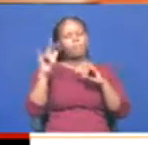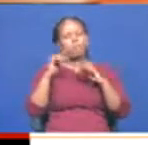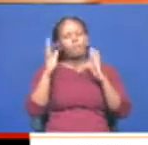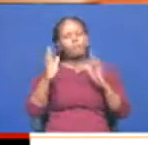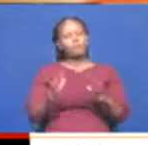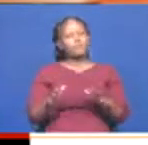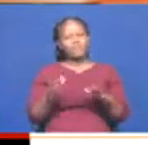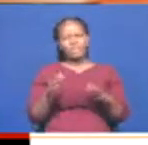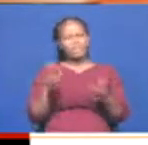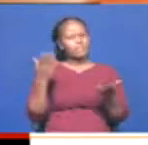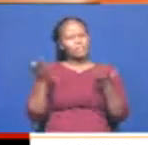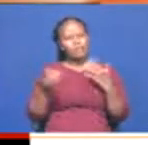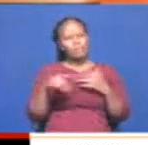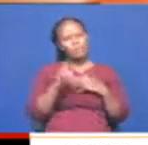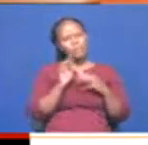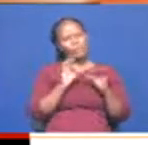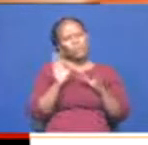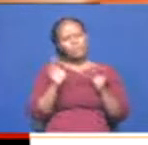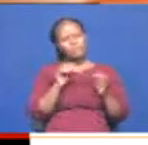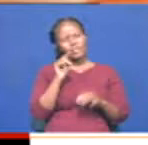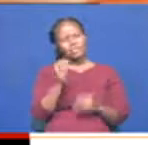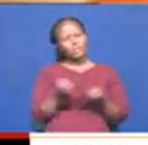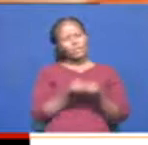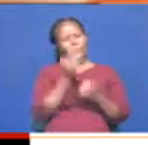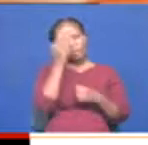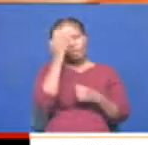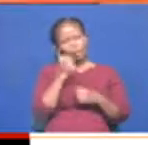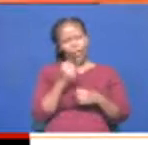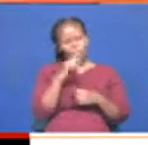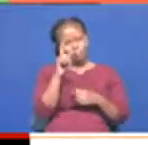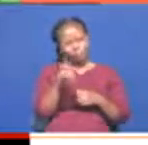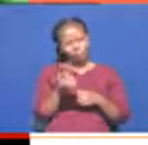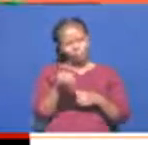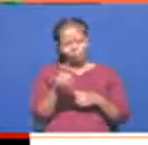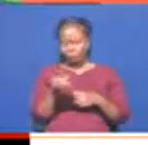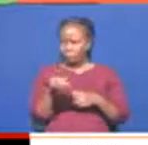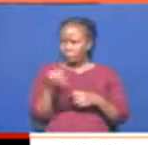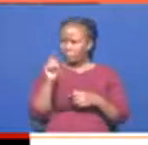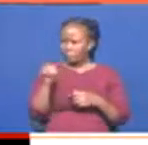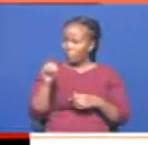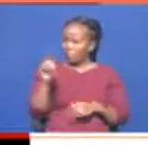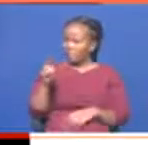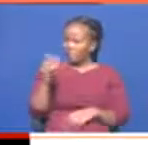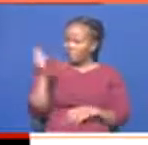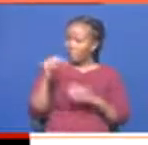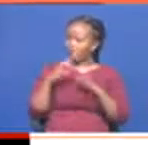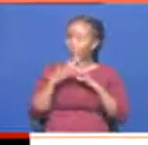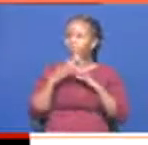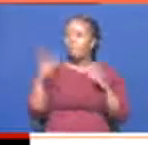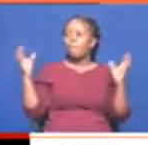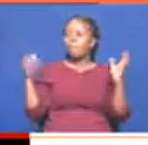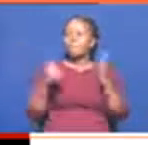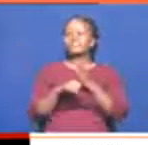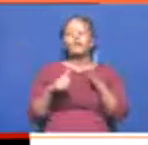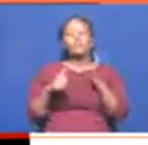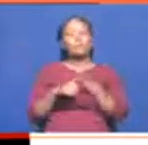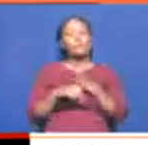you could expound, why is this the case? Yeah, that is another major problem that we are facing.